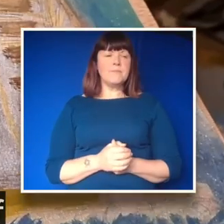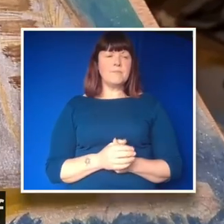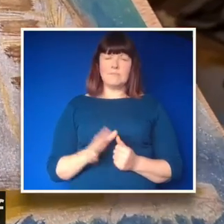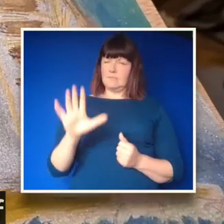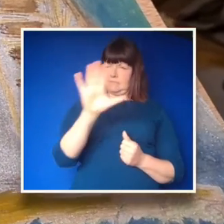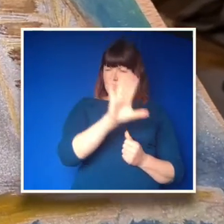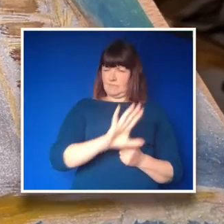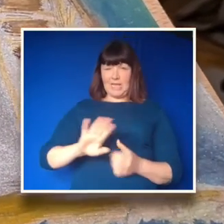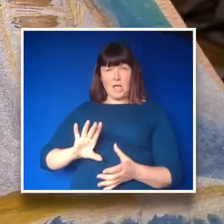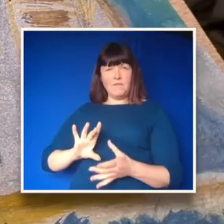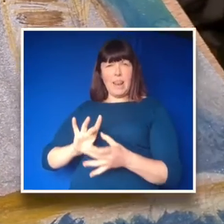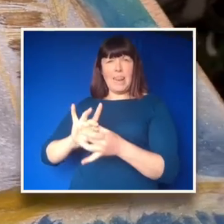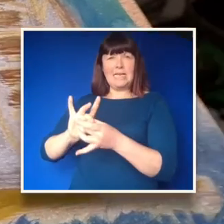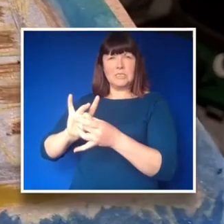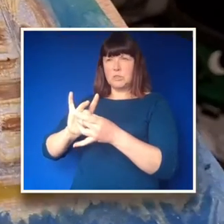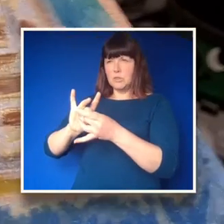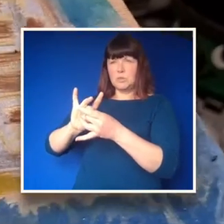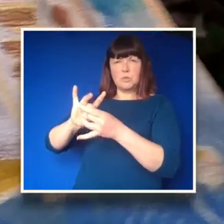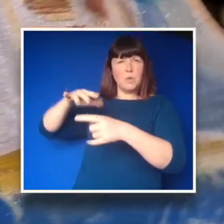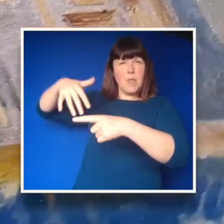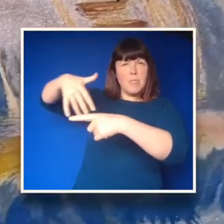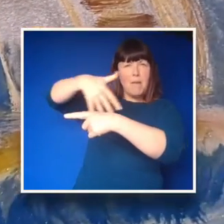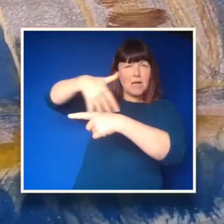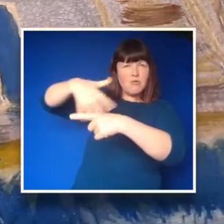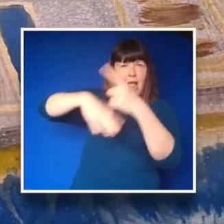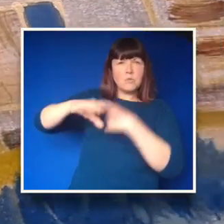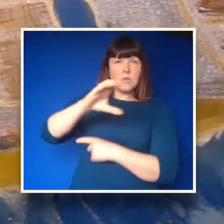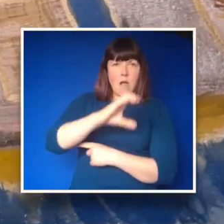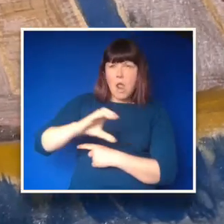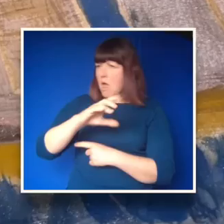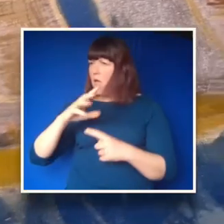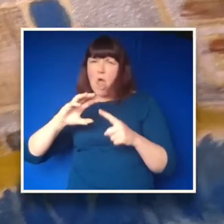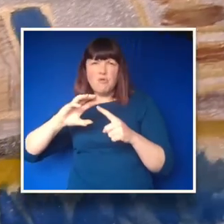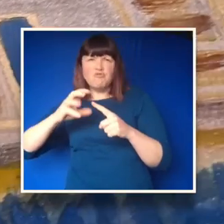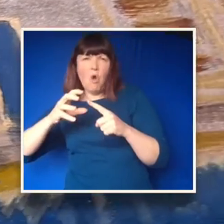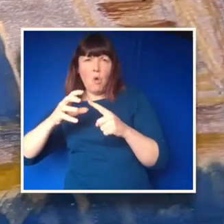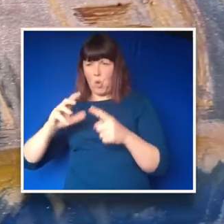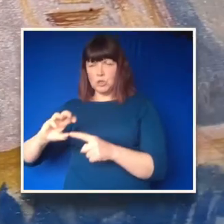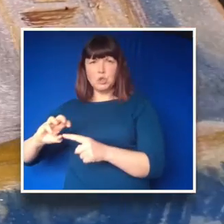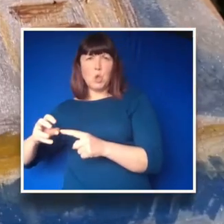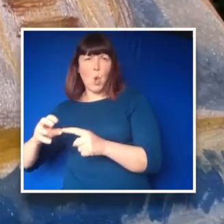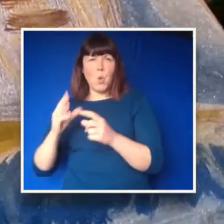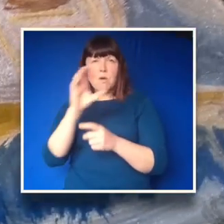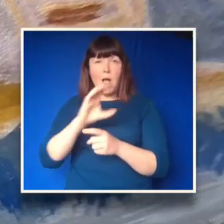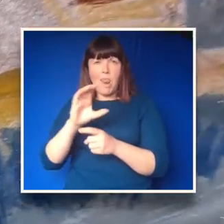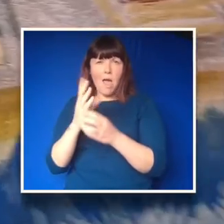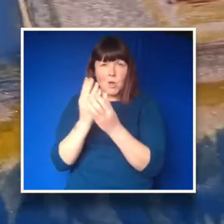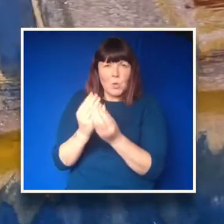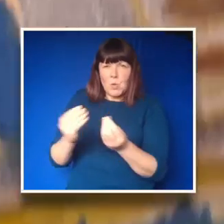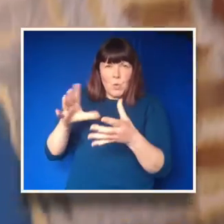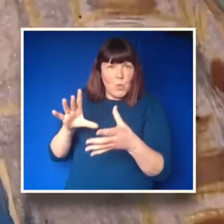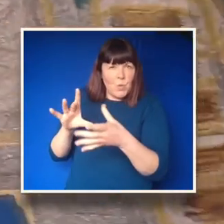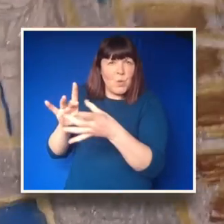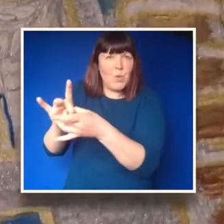into the background a bit, that kind of earthy rock stone appearance. So